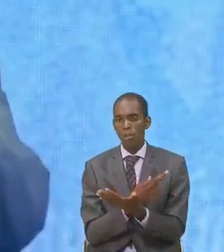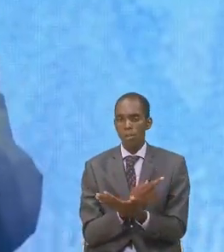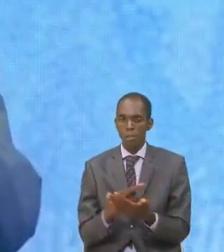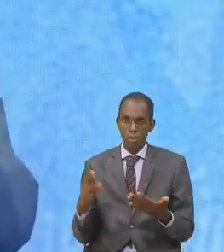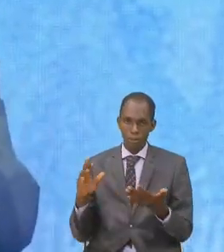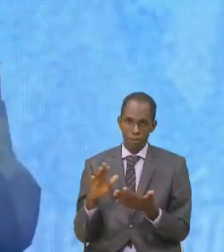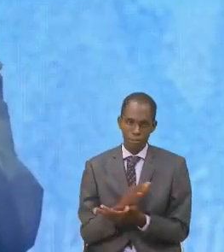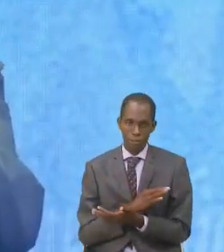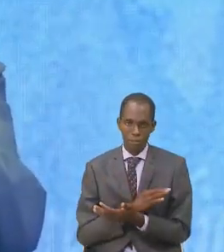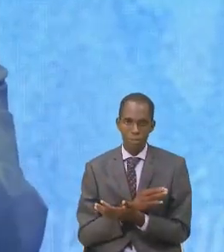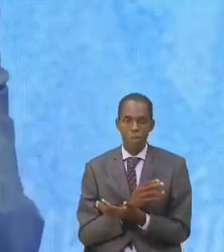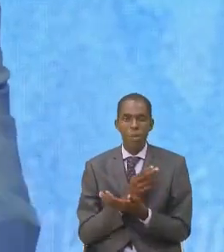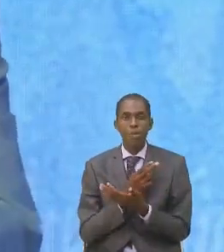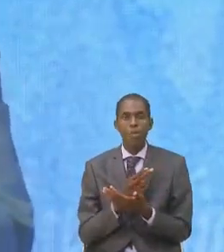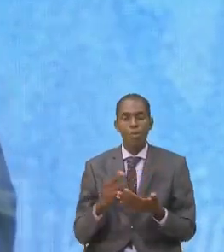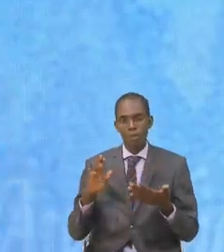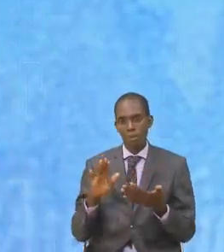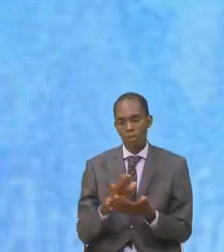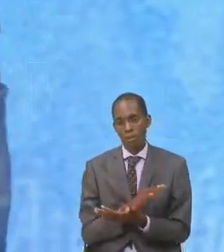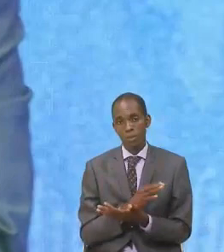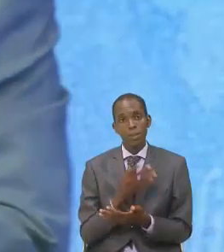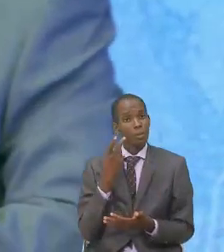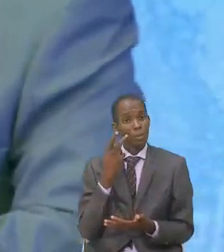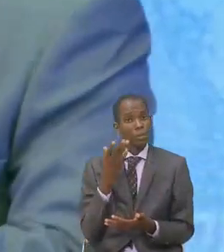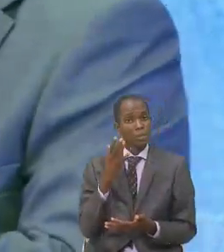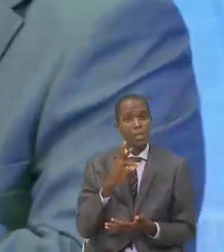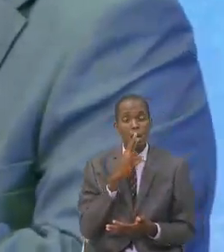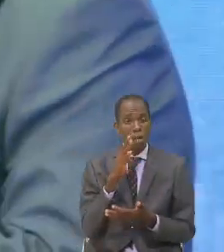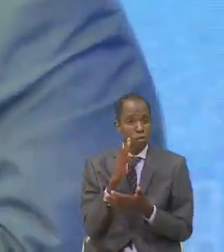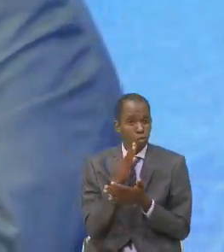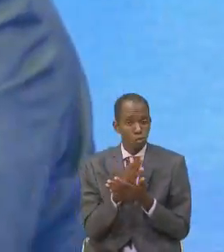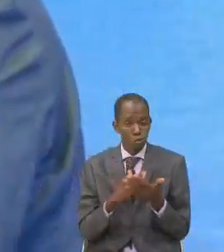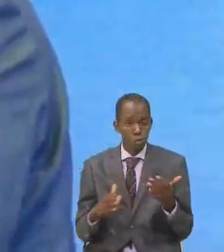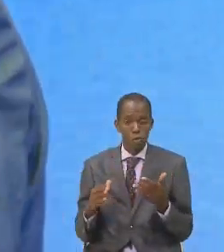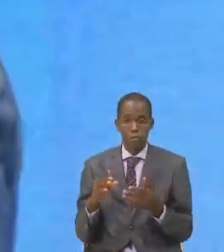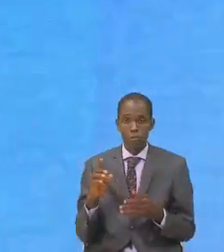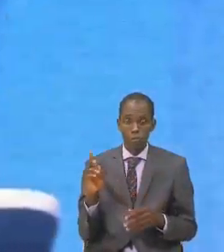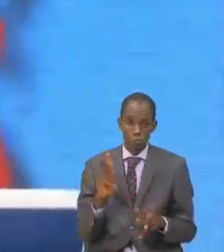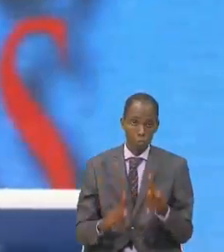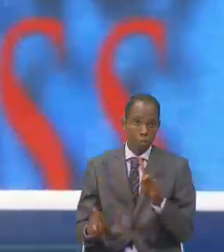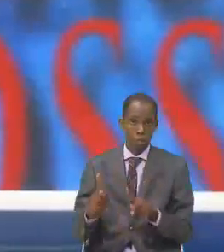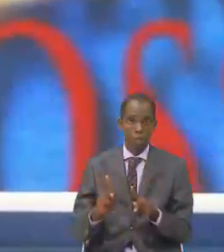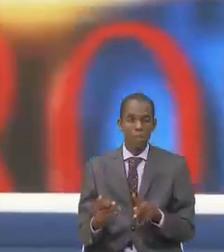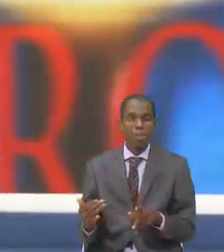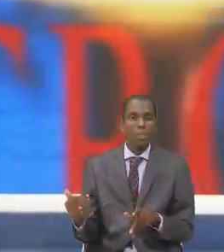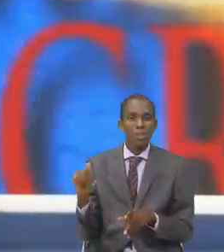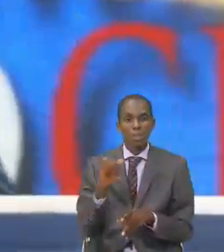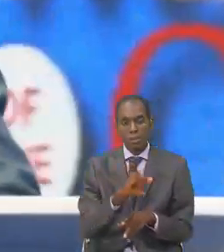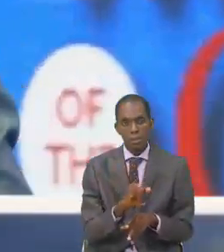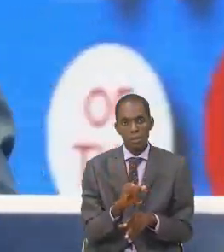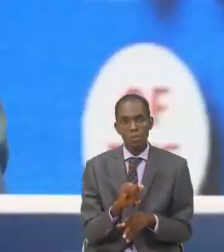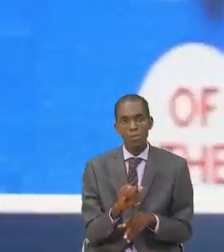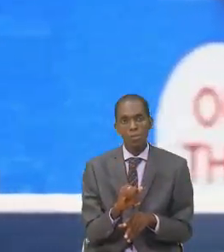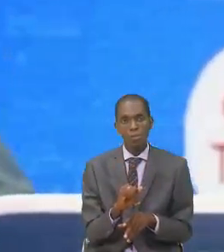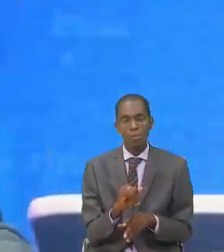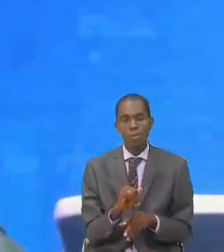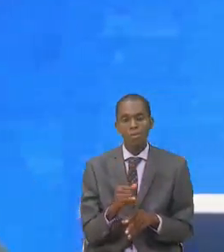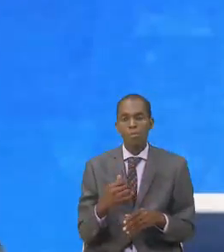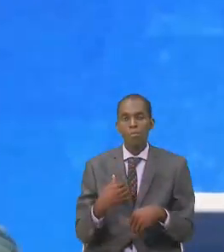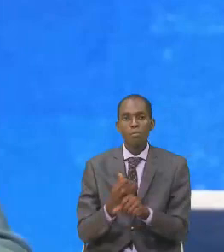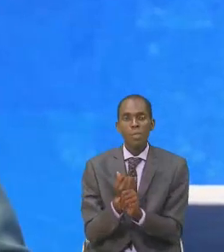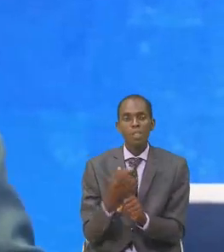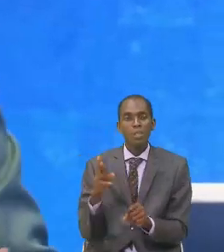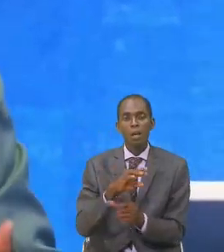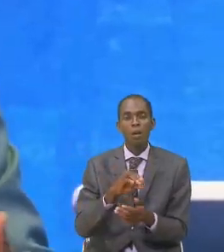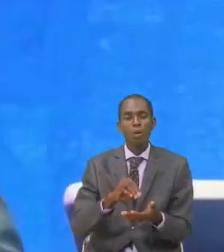Lord. Now, hold on. Righteousness, holiness. You know, there are people that